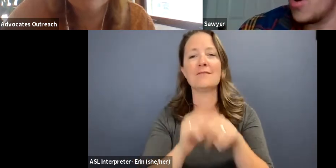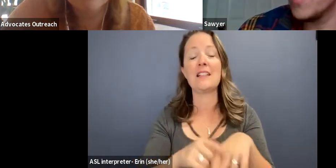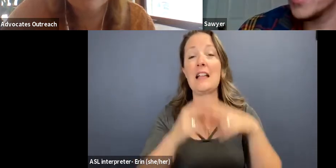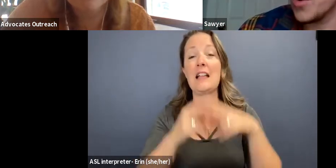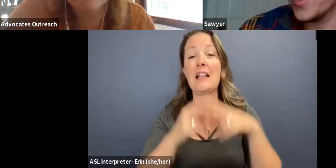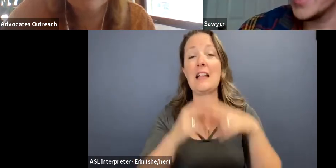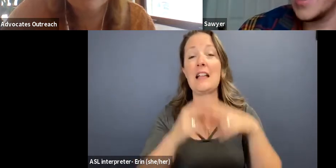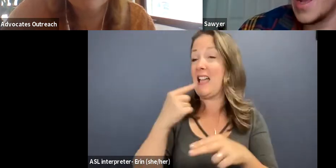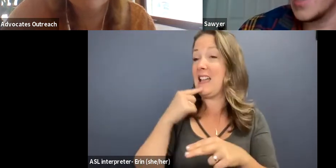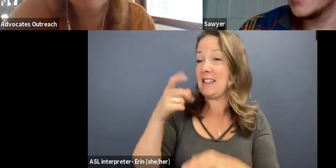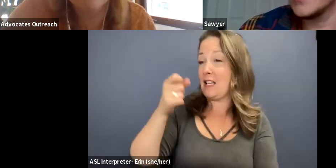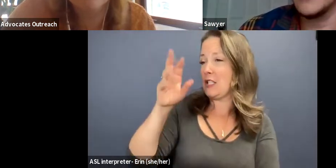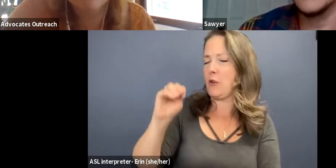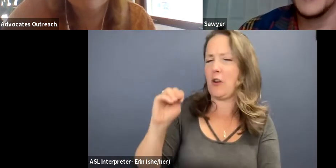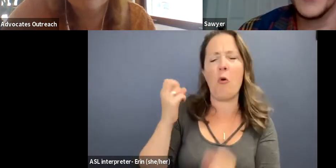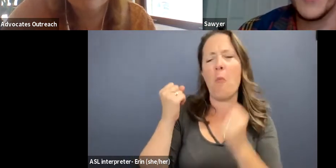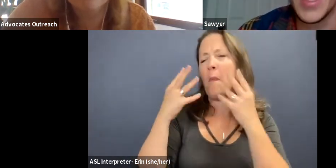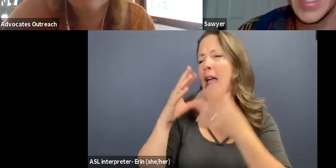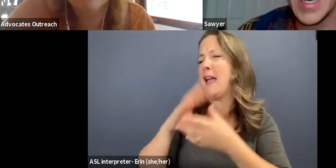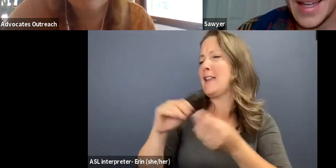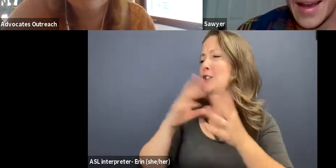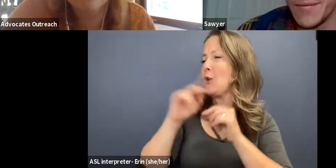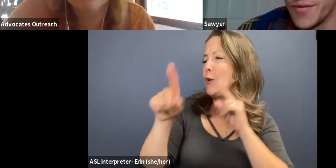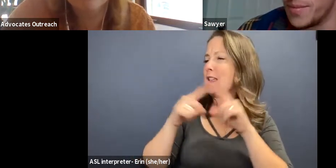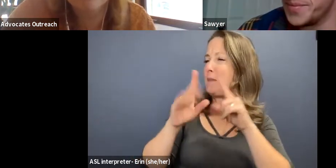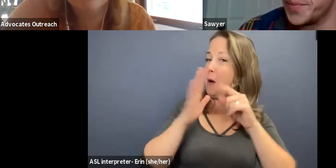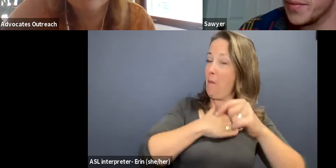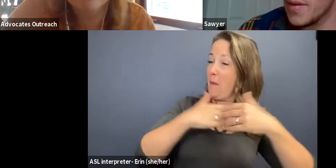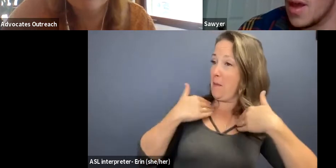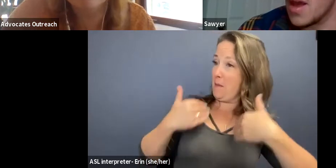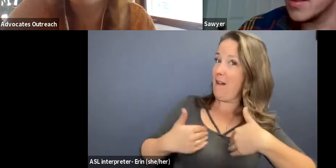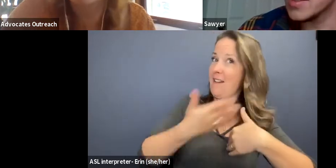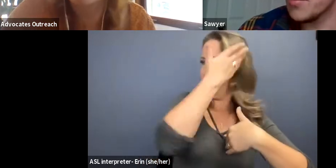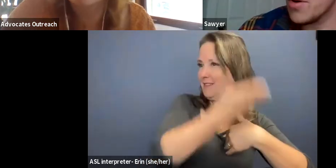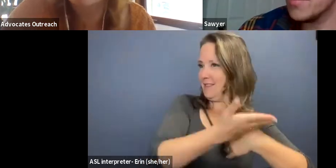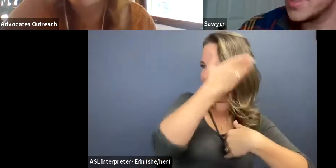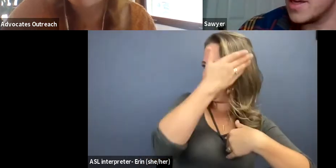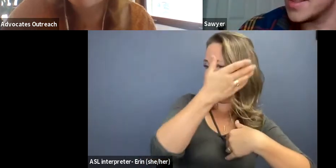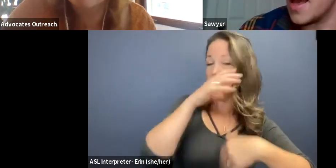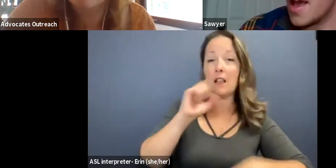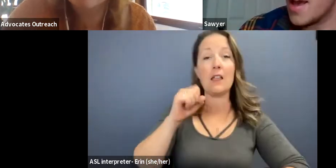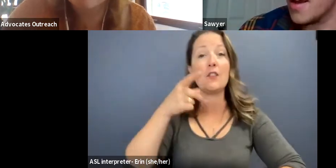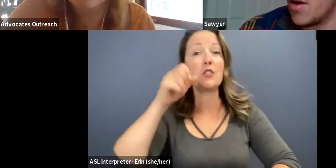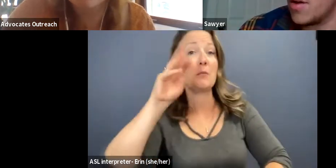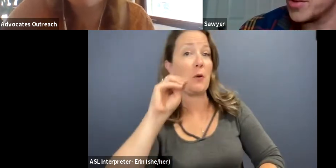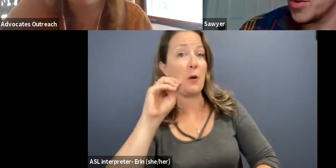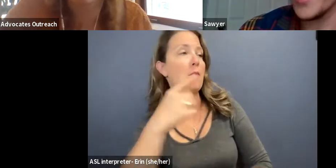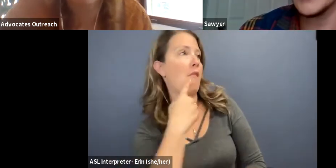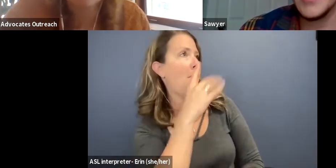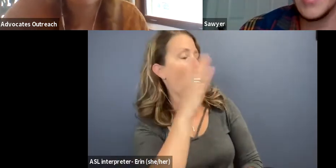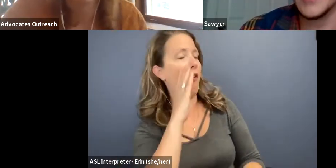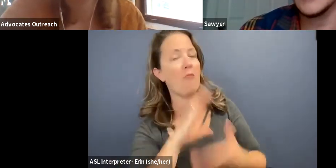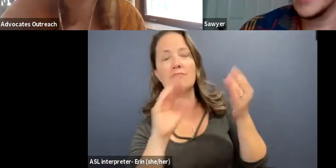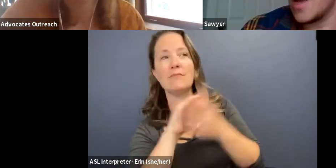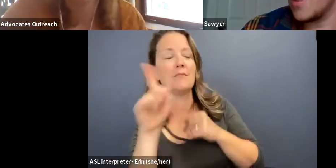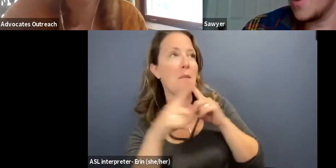There's a lot that's where that like it's the music, not the lyrics piece kind of comes